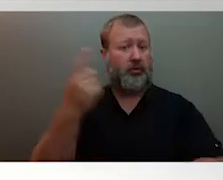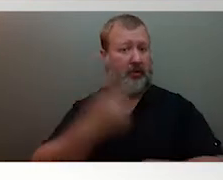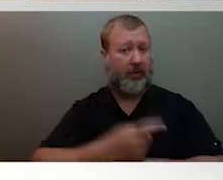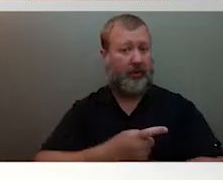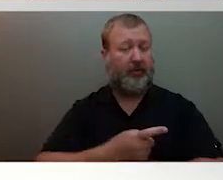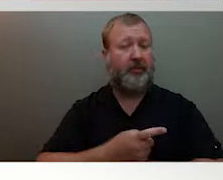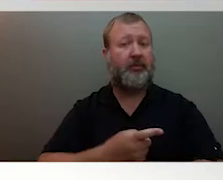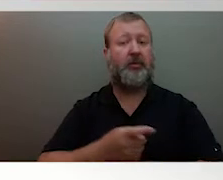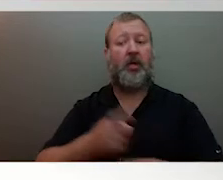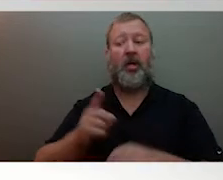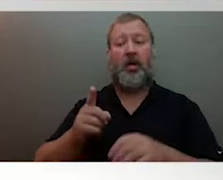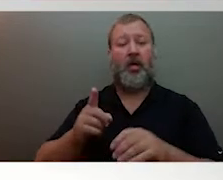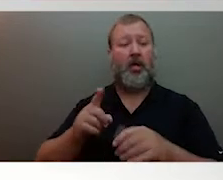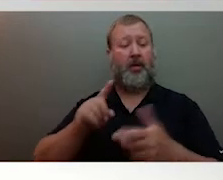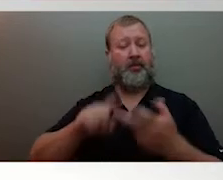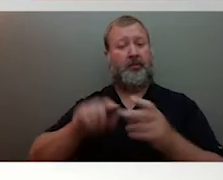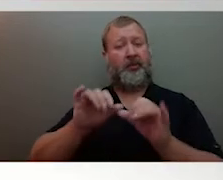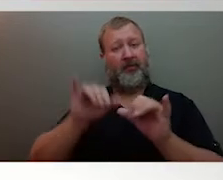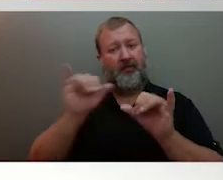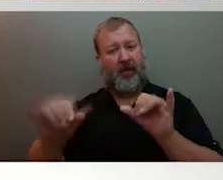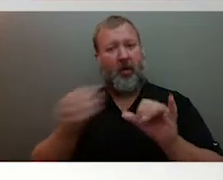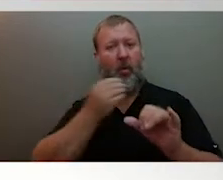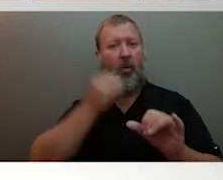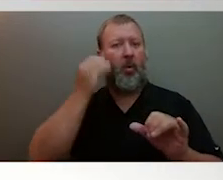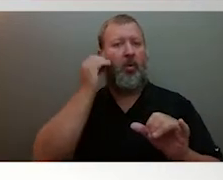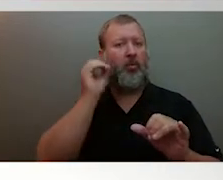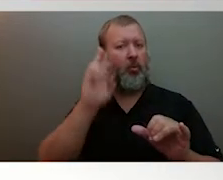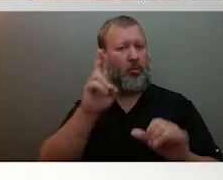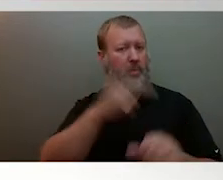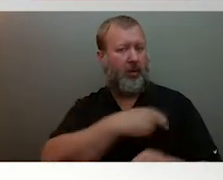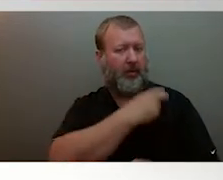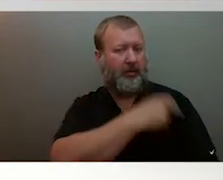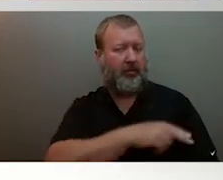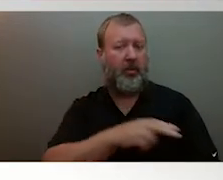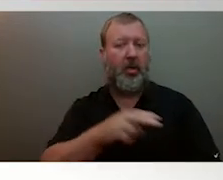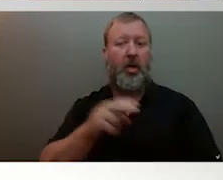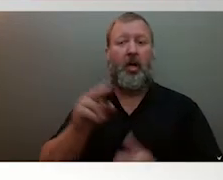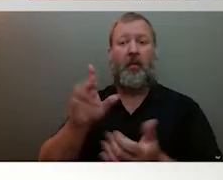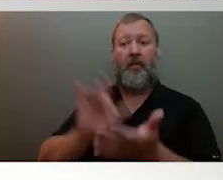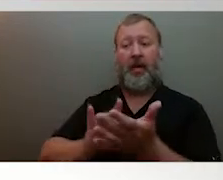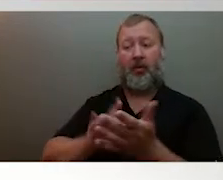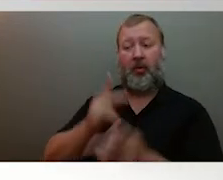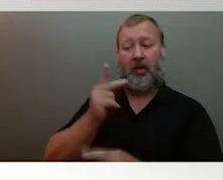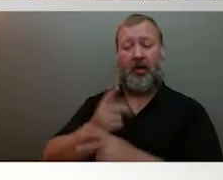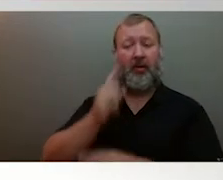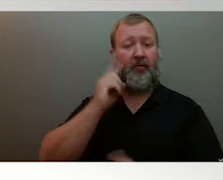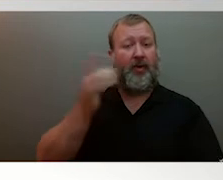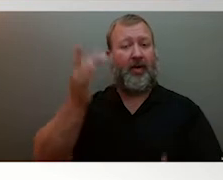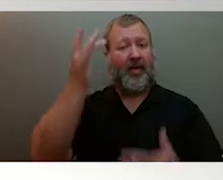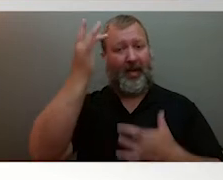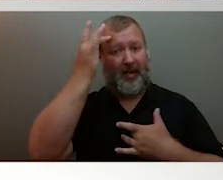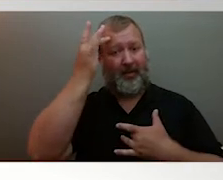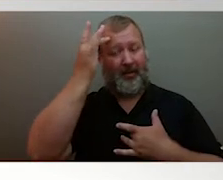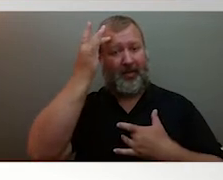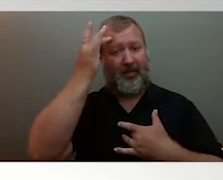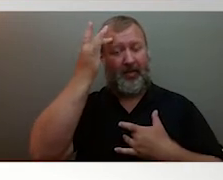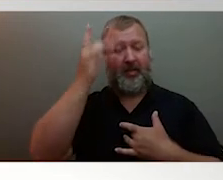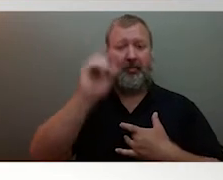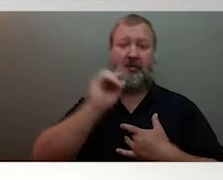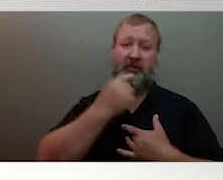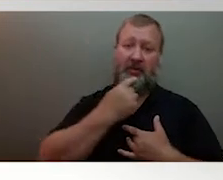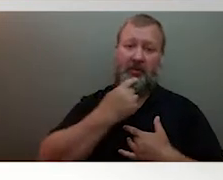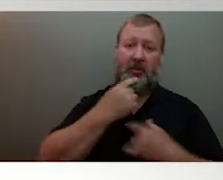is confined to the home or to the hospital, is under medical care for illness or injury that is acute, catastrophic,